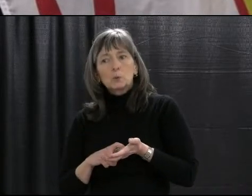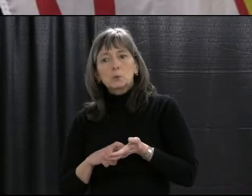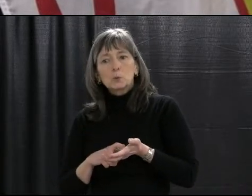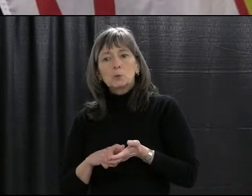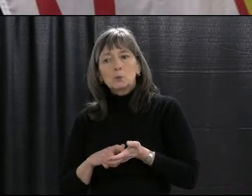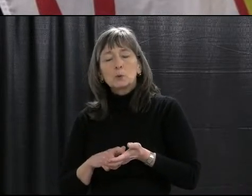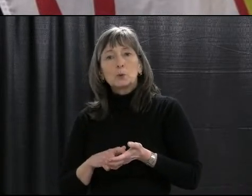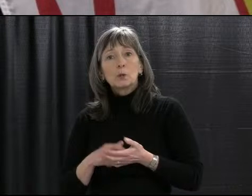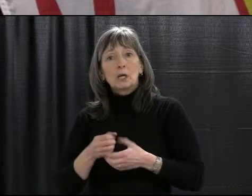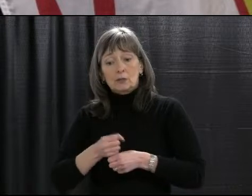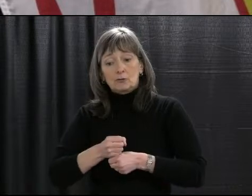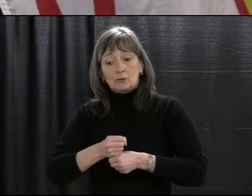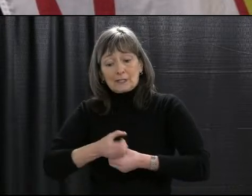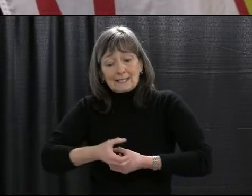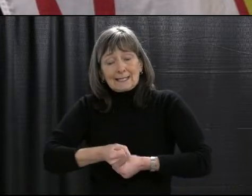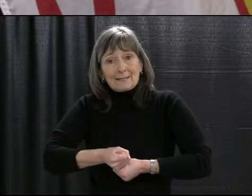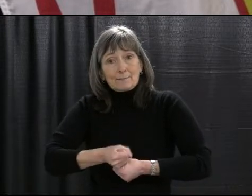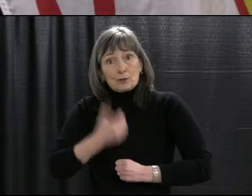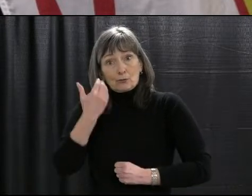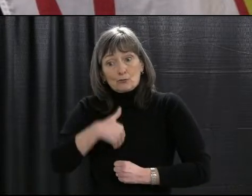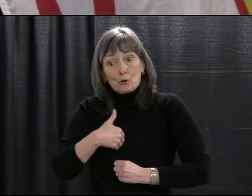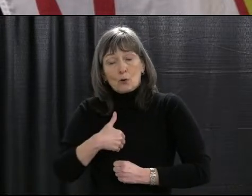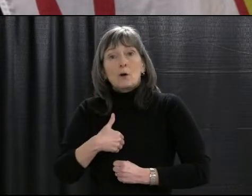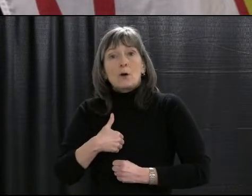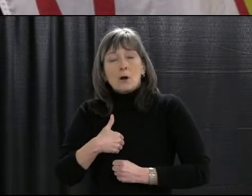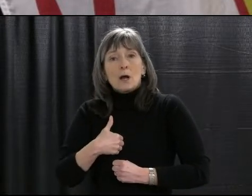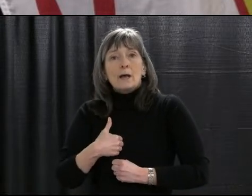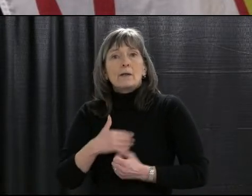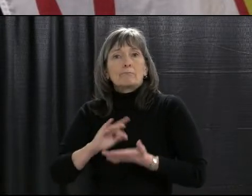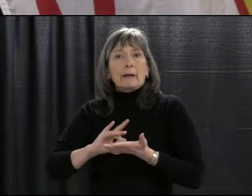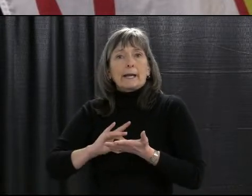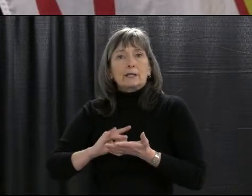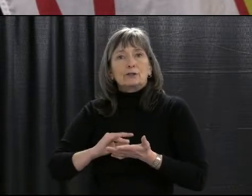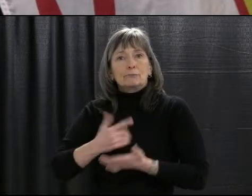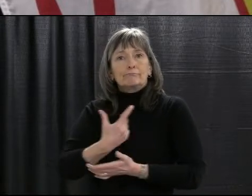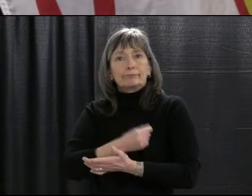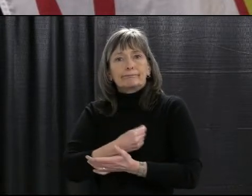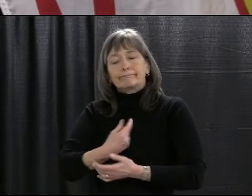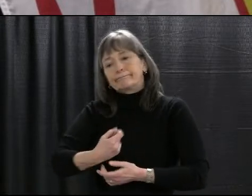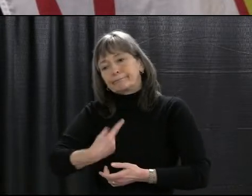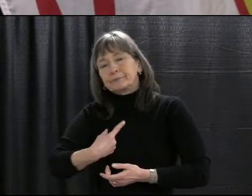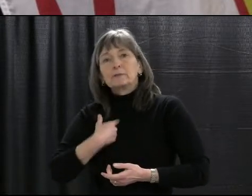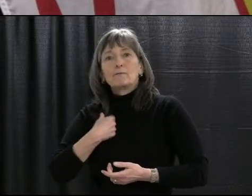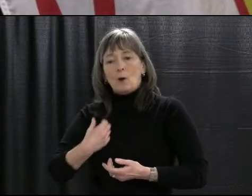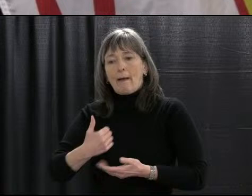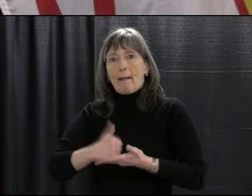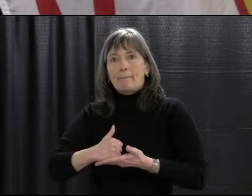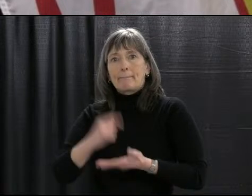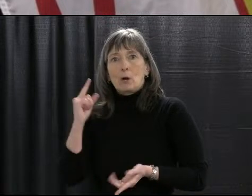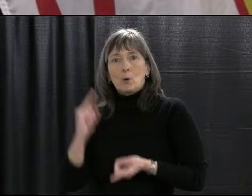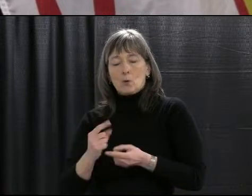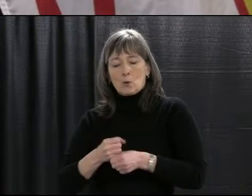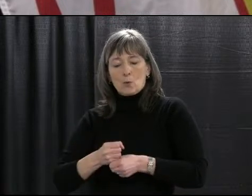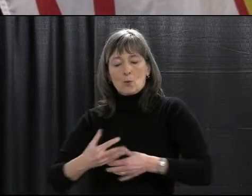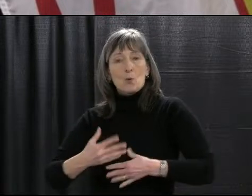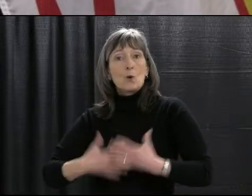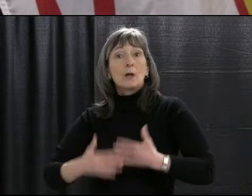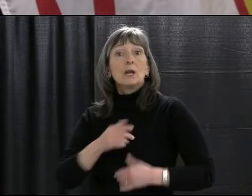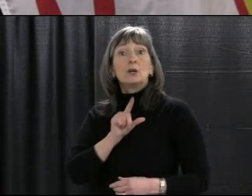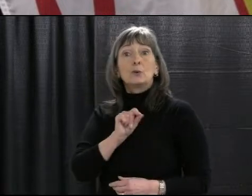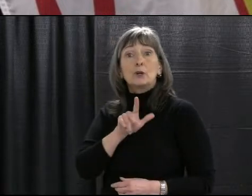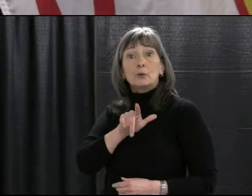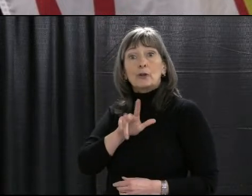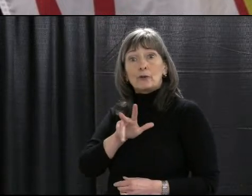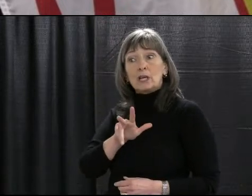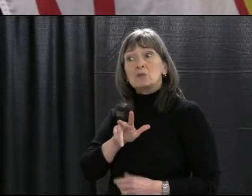number of ischemic stroke patients who are receiving clot-busting thrombolytic drugs. In 2023, almost 20% of